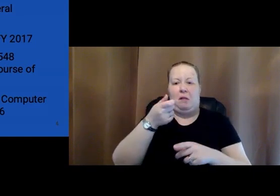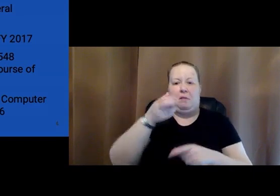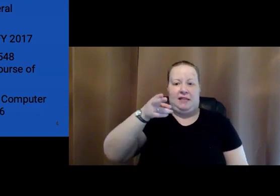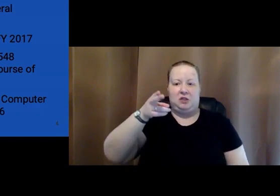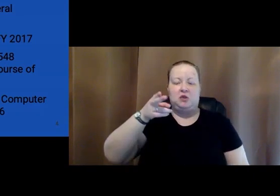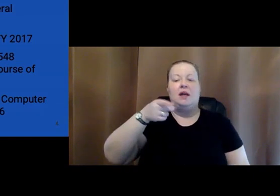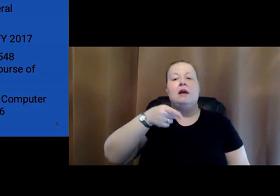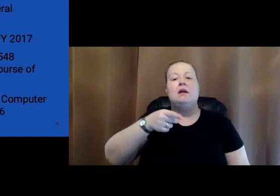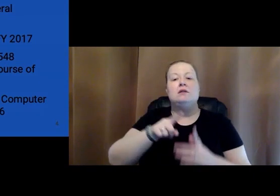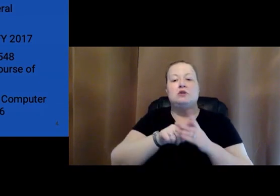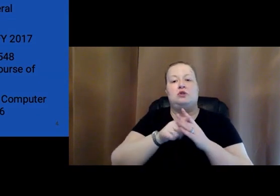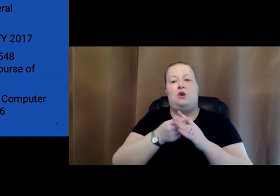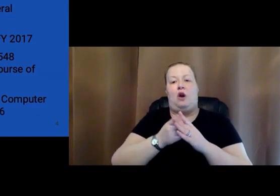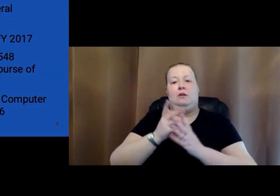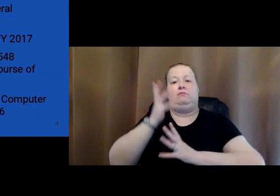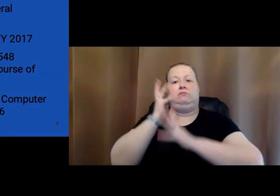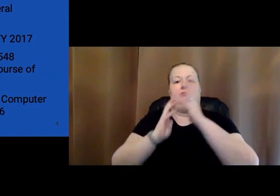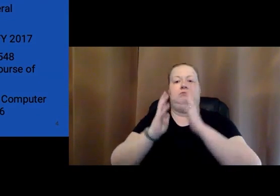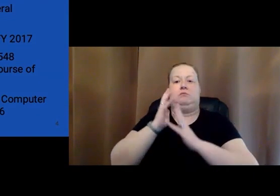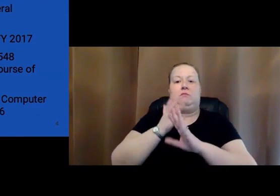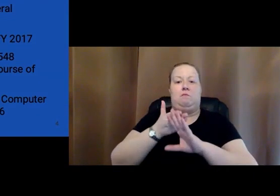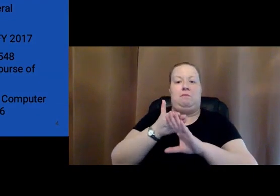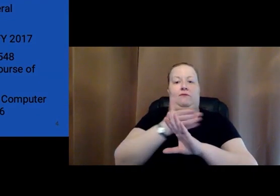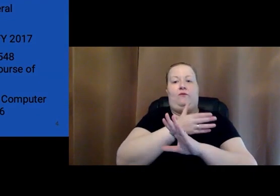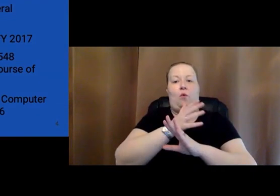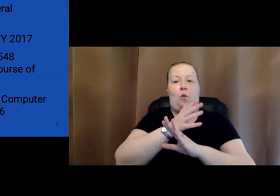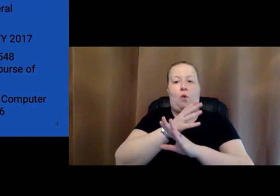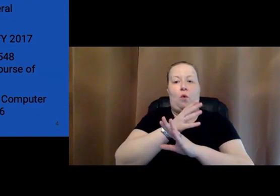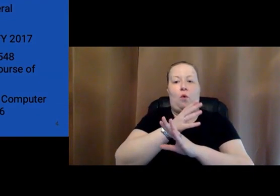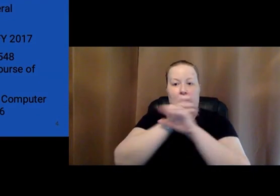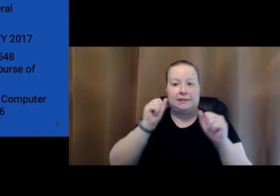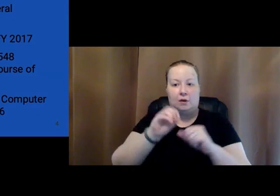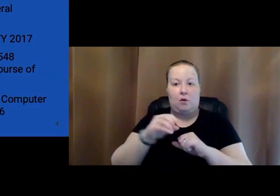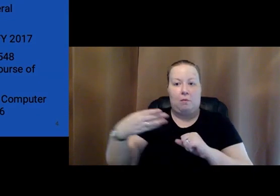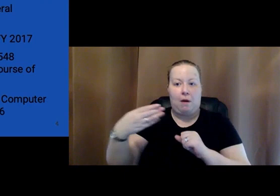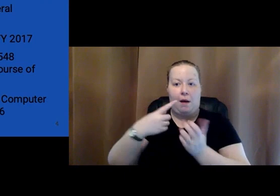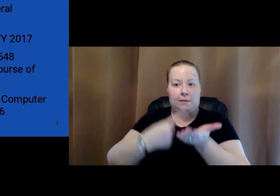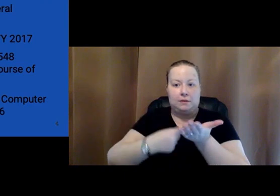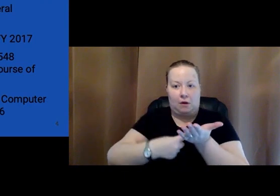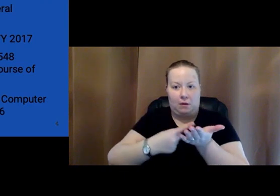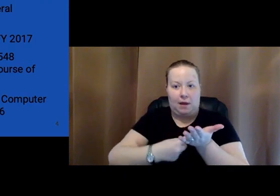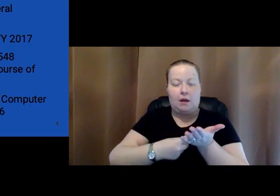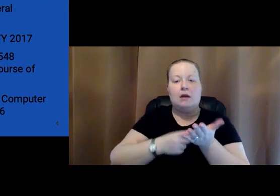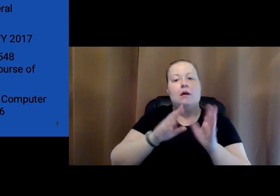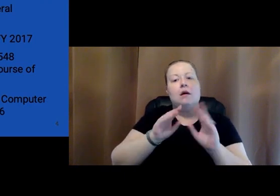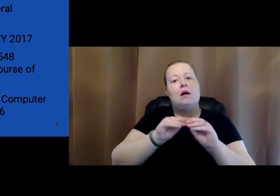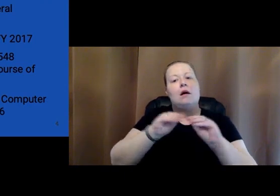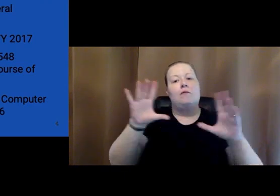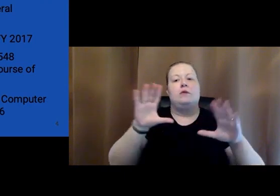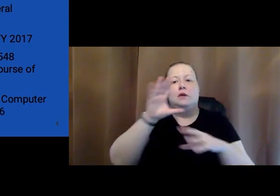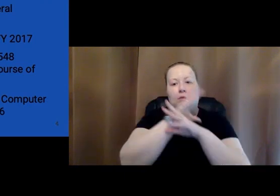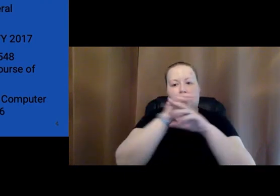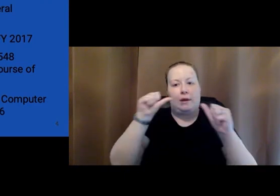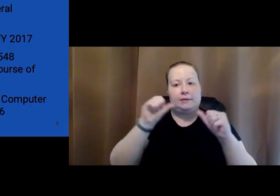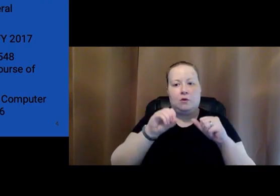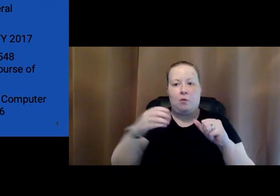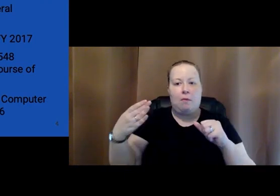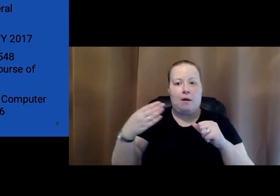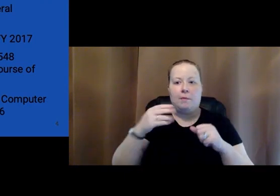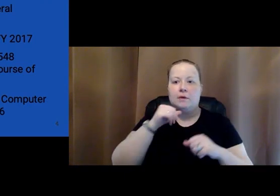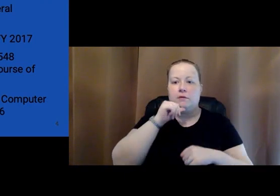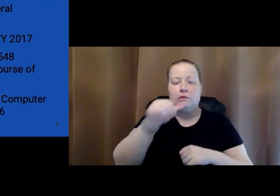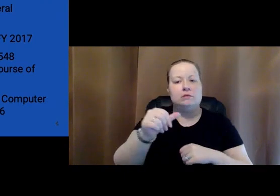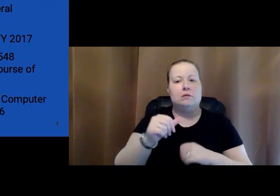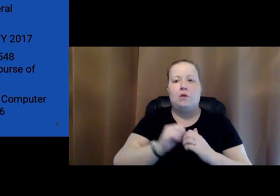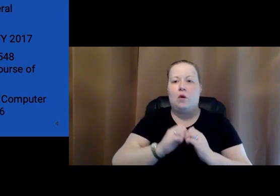years before President Obama talked about it. Obviously, President Obama wasn't going to launch